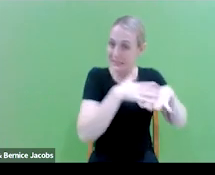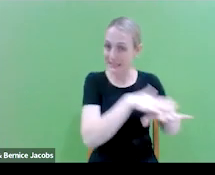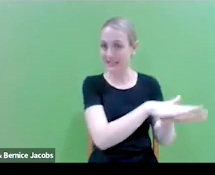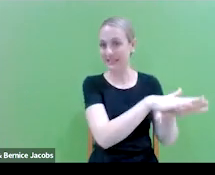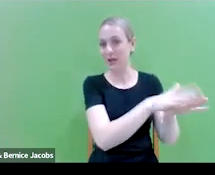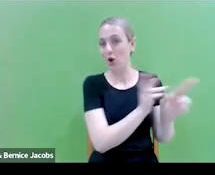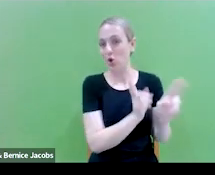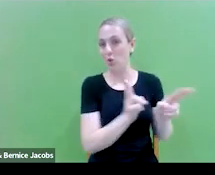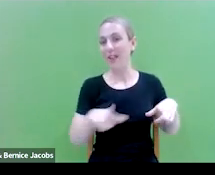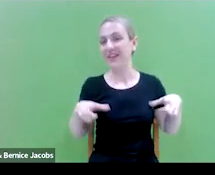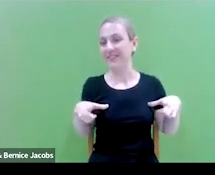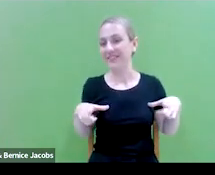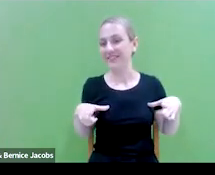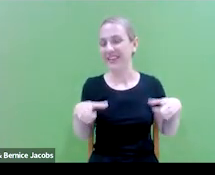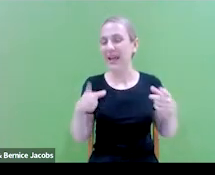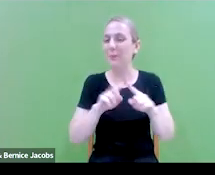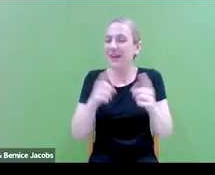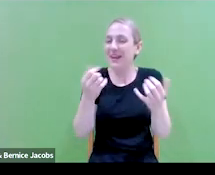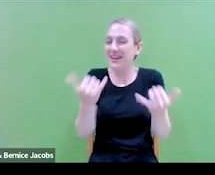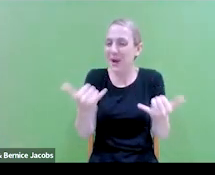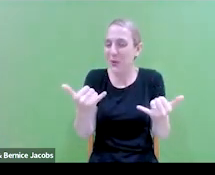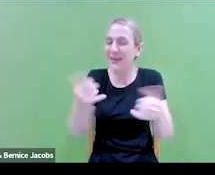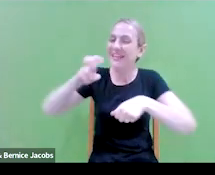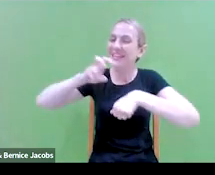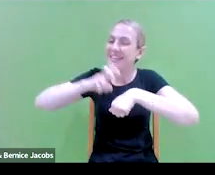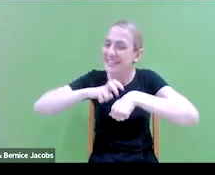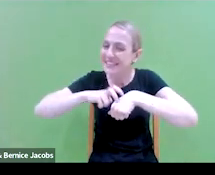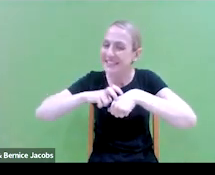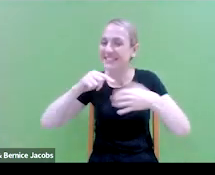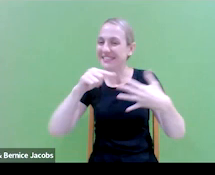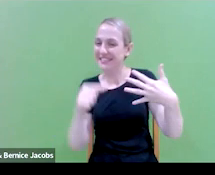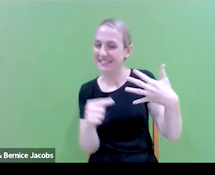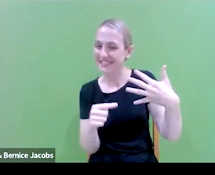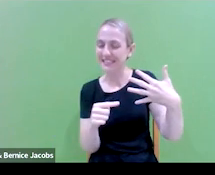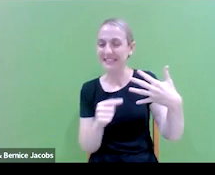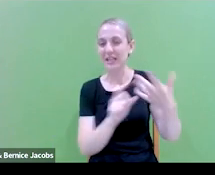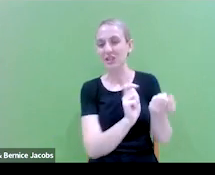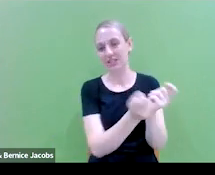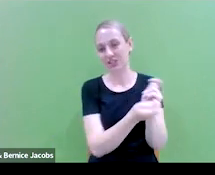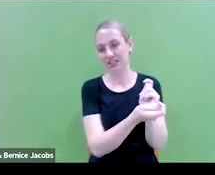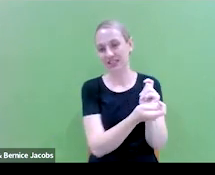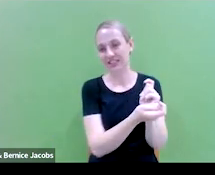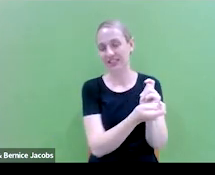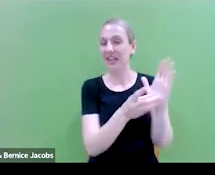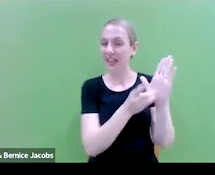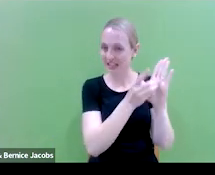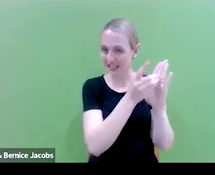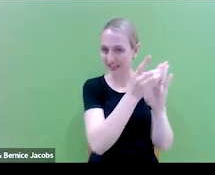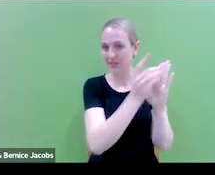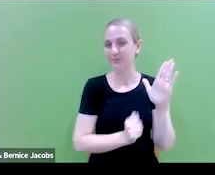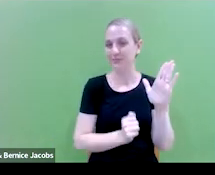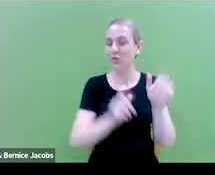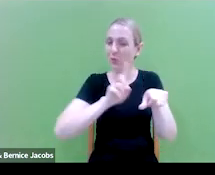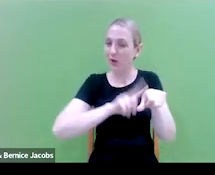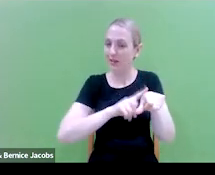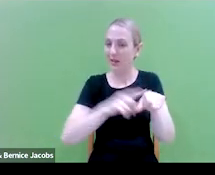so the change in the requirements of what people needed from the community had developed. And so over time, this